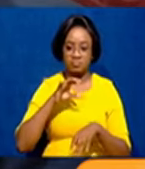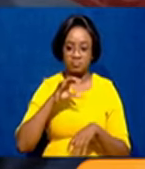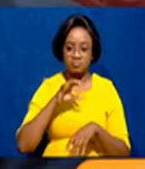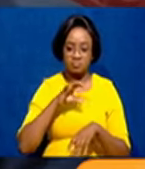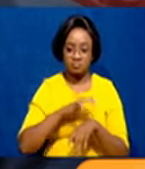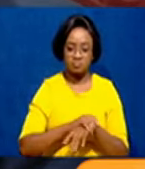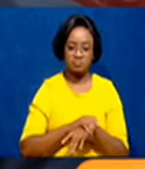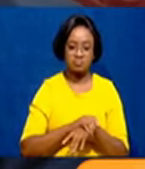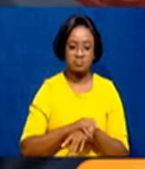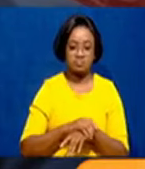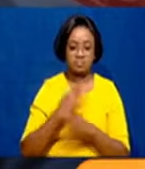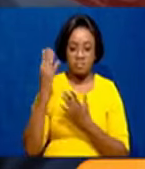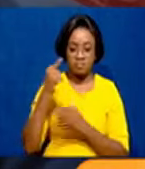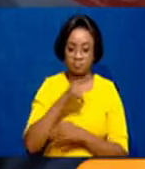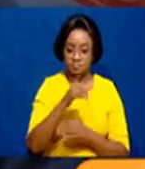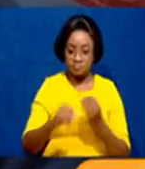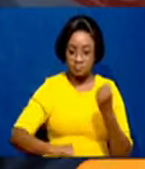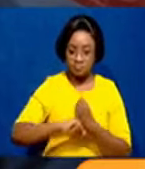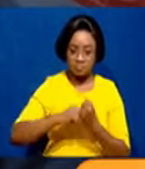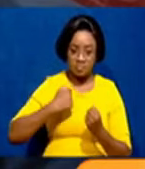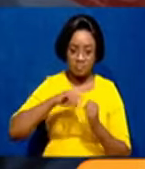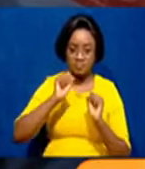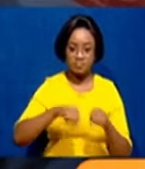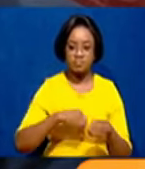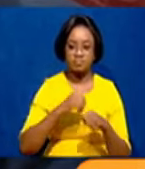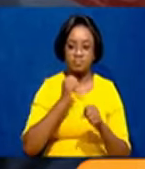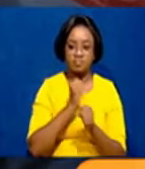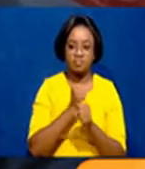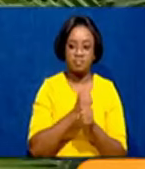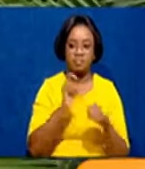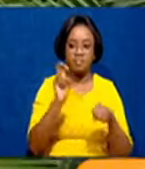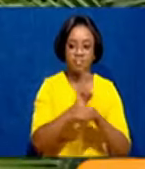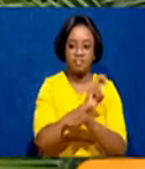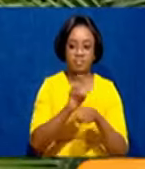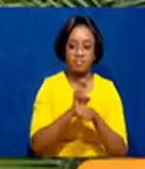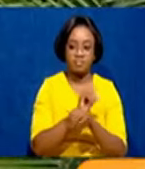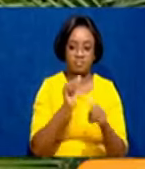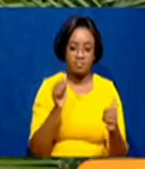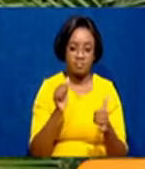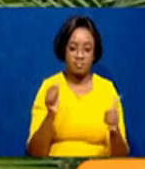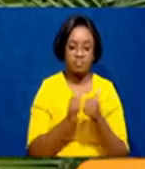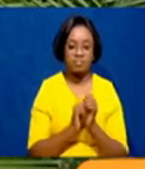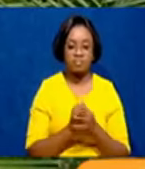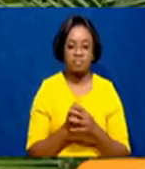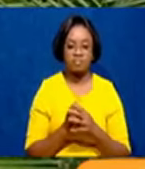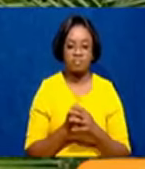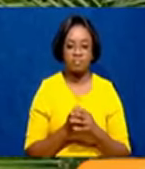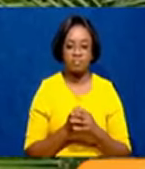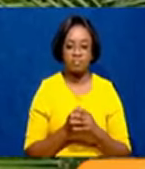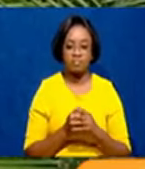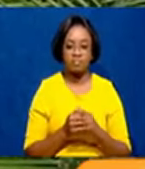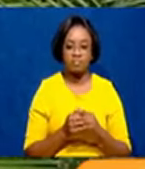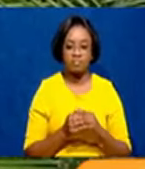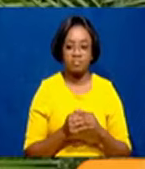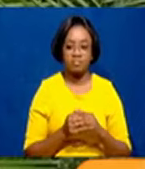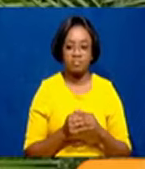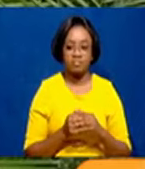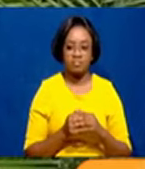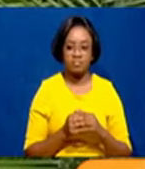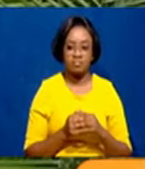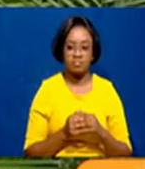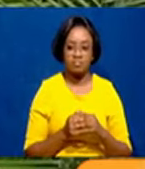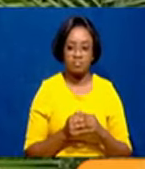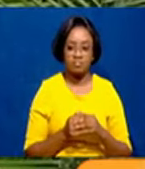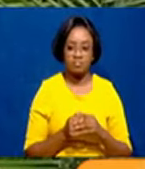human resource standpoint, so that then we can be able to conduct the surveillance. In the report presented by the Cabinet Secretary,